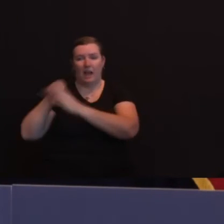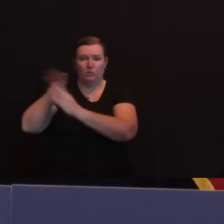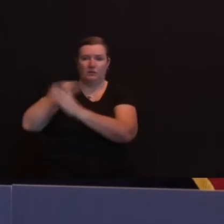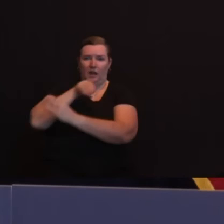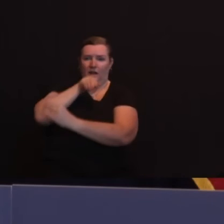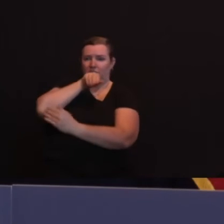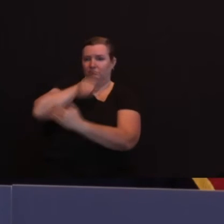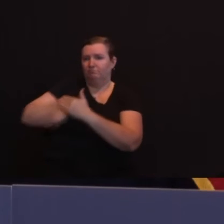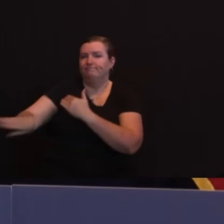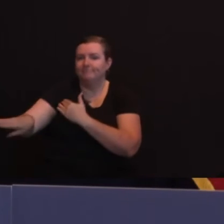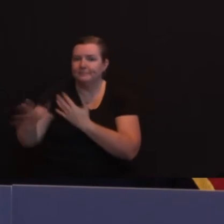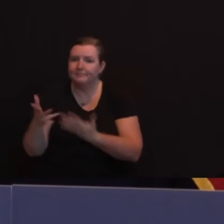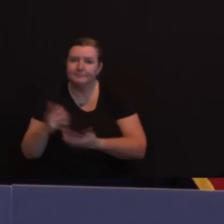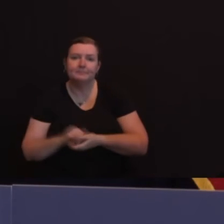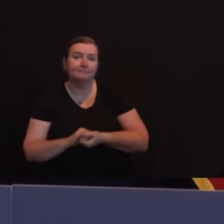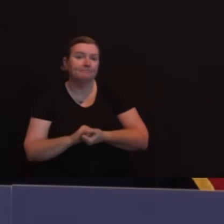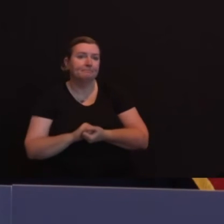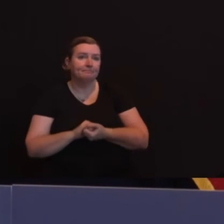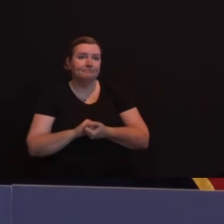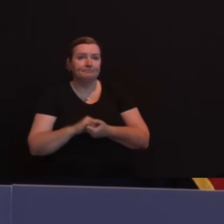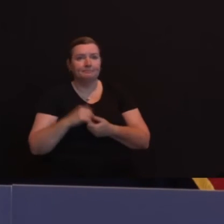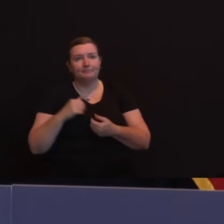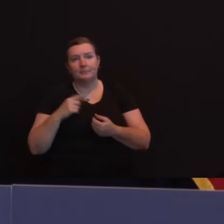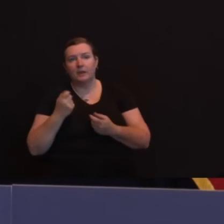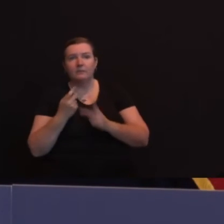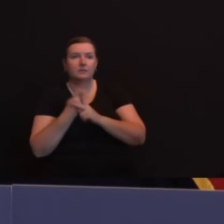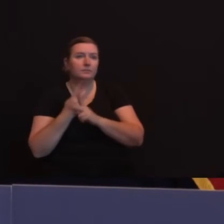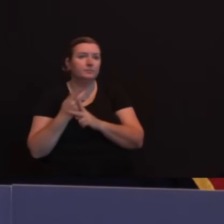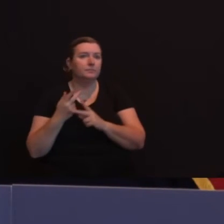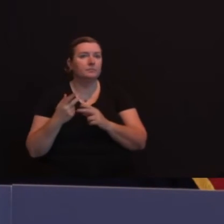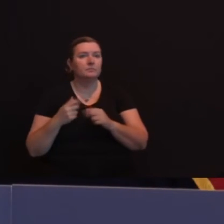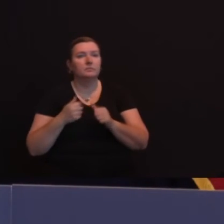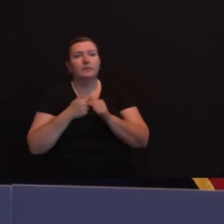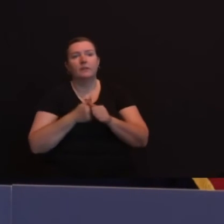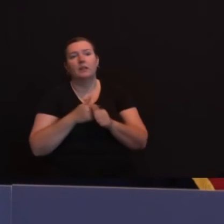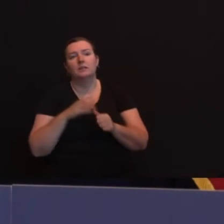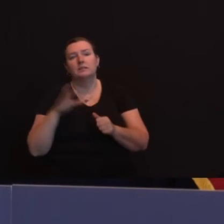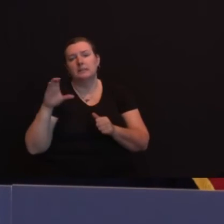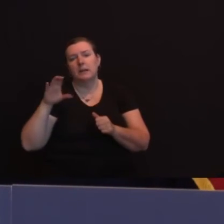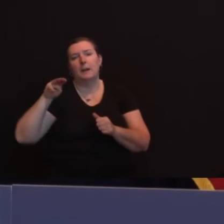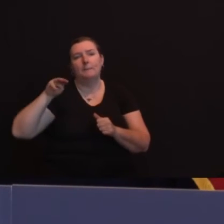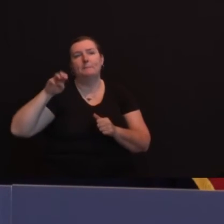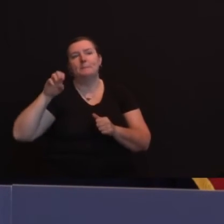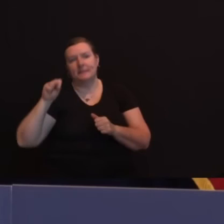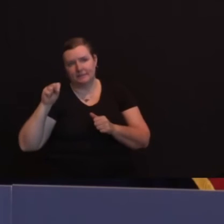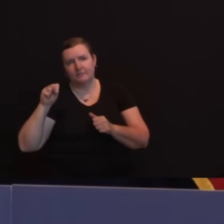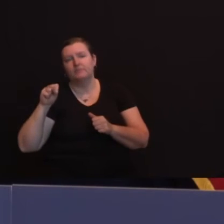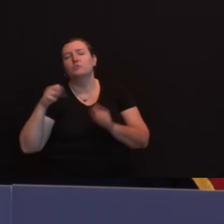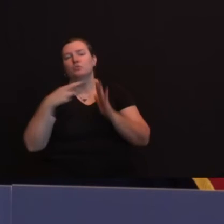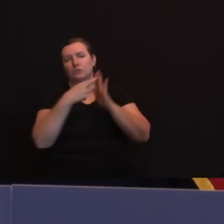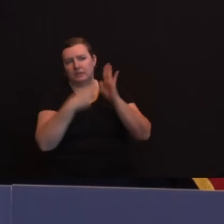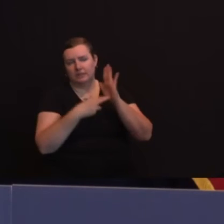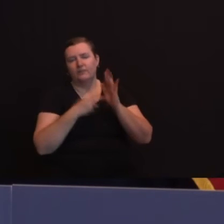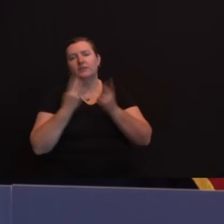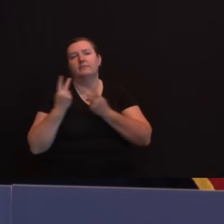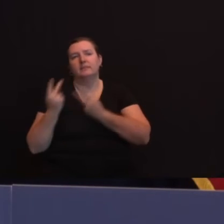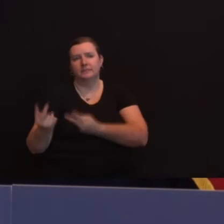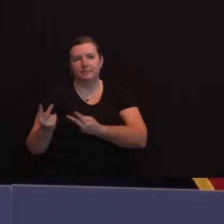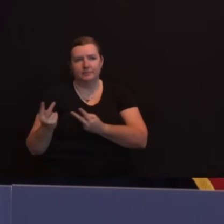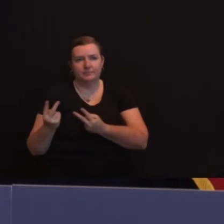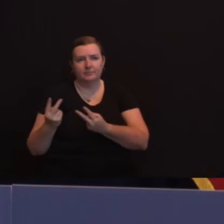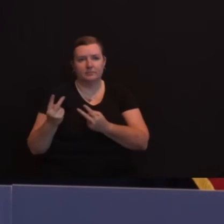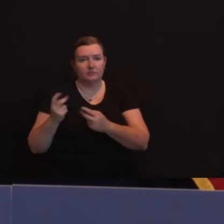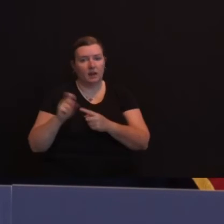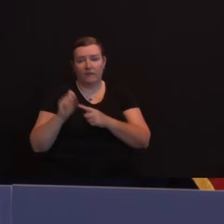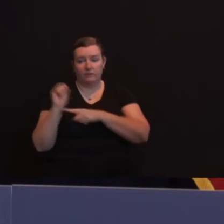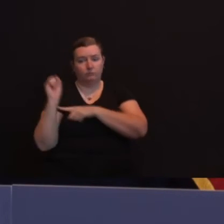that regard, but we have to be in compliance with CMS regulations on visitations. We cannot supersede that and